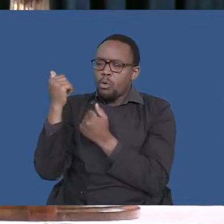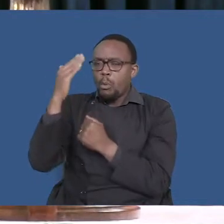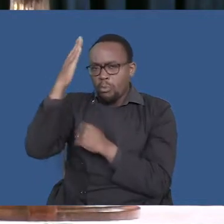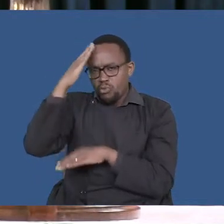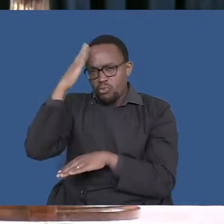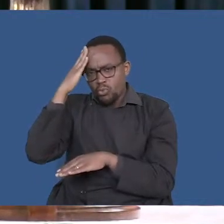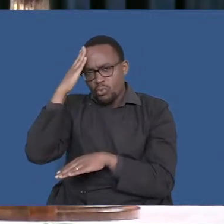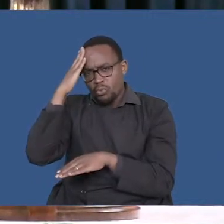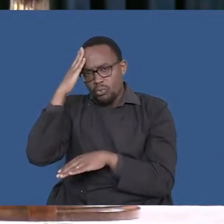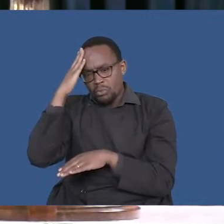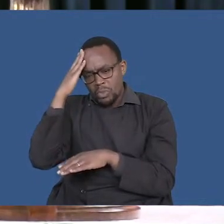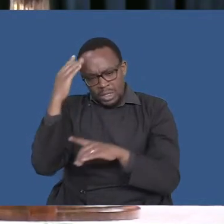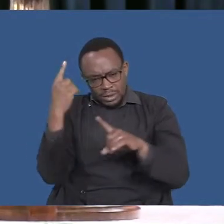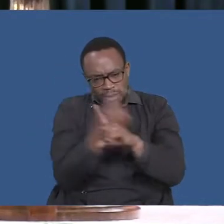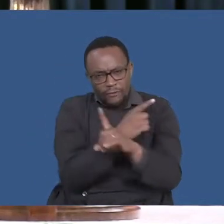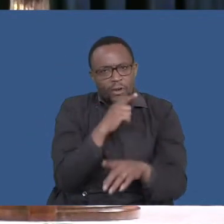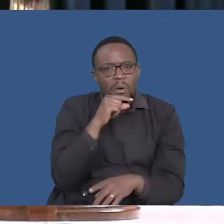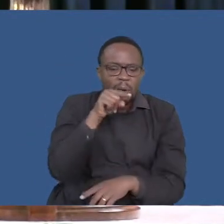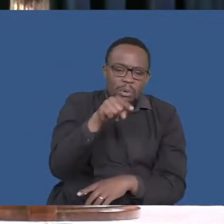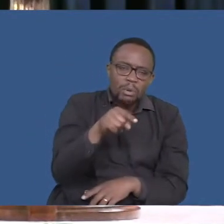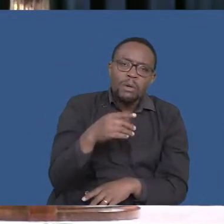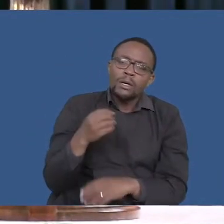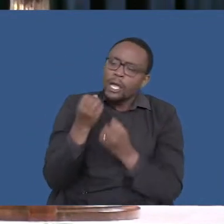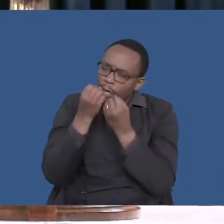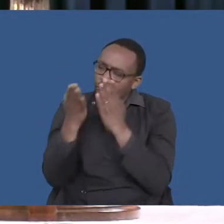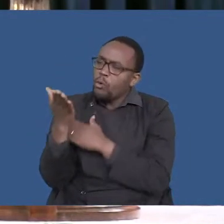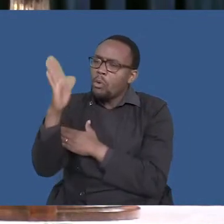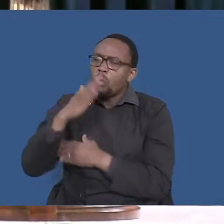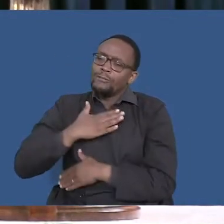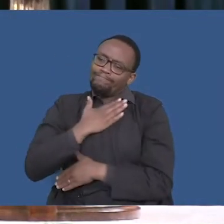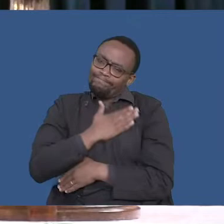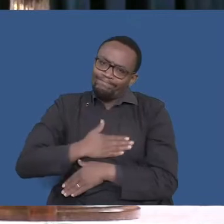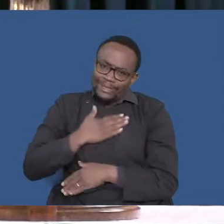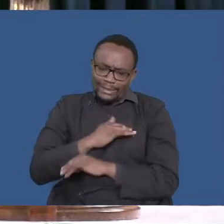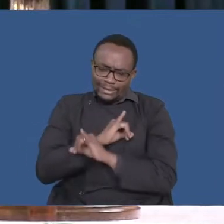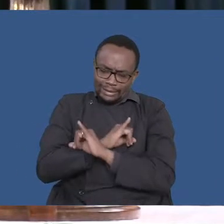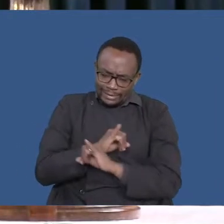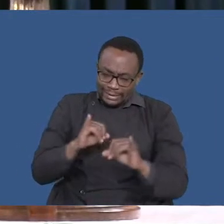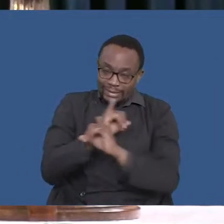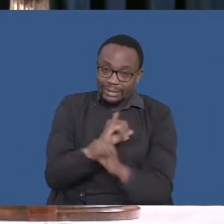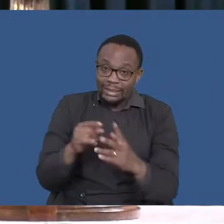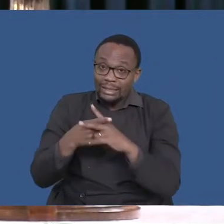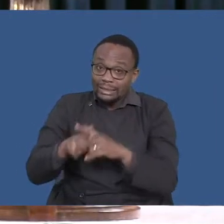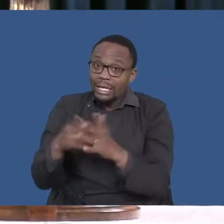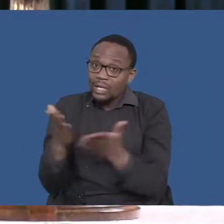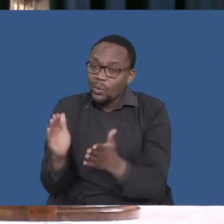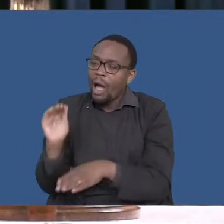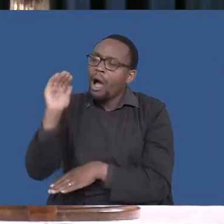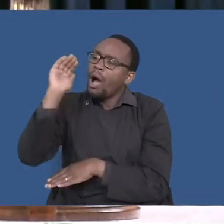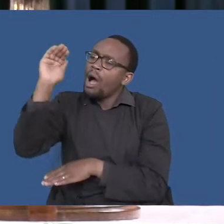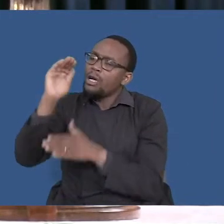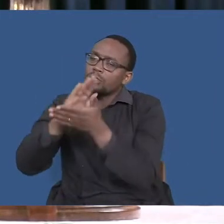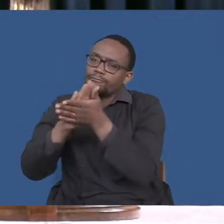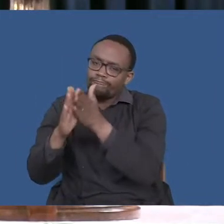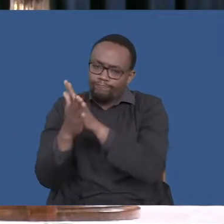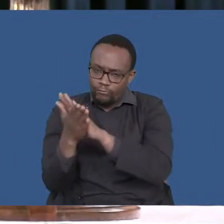and unlike Achan, just go before God and tell God to forgive you. It all begins by asking for forgiveness.